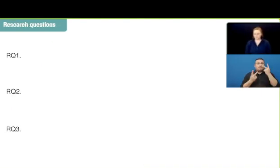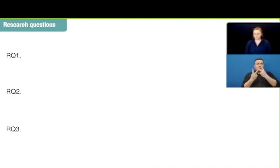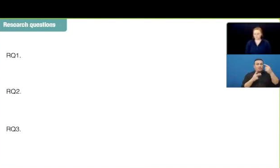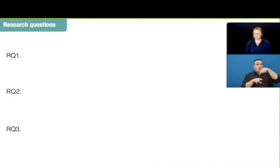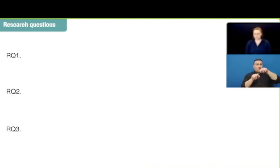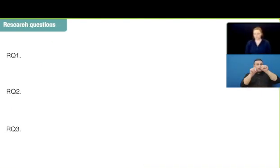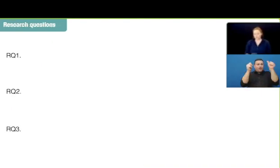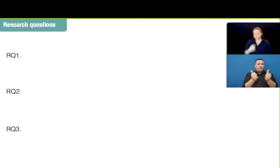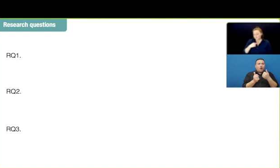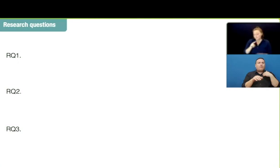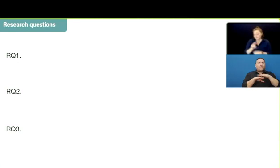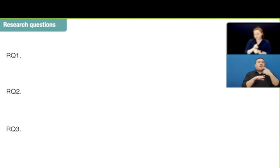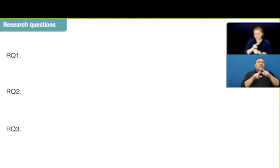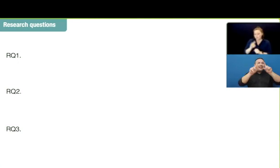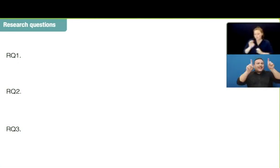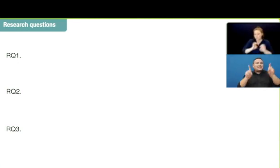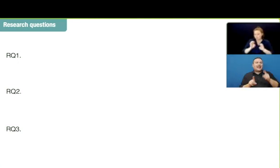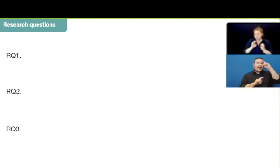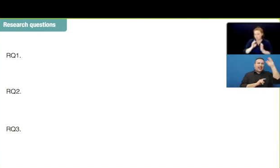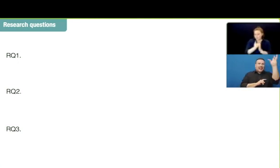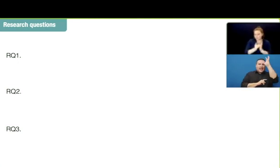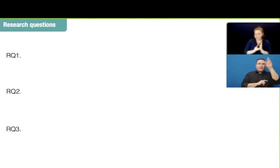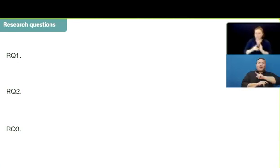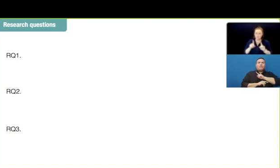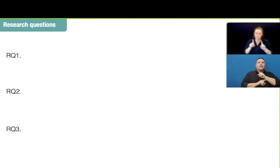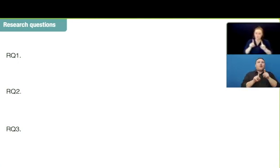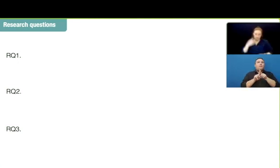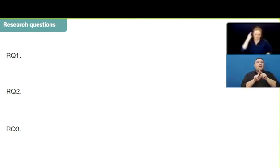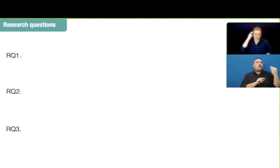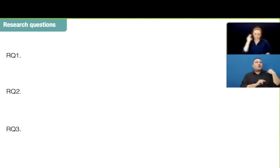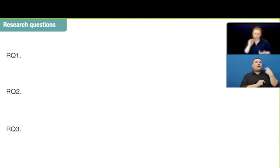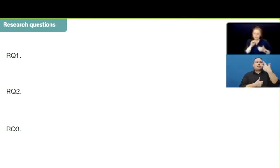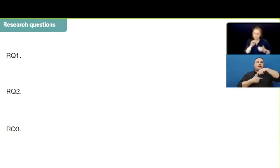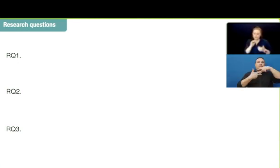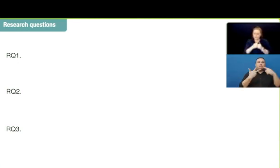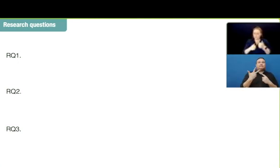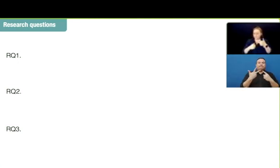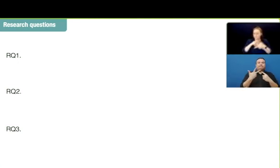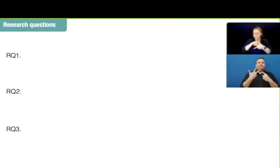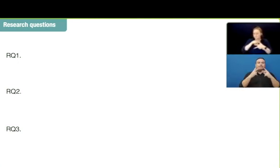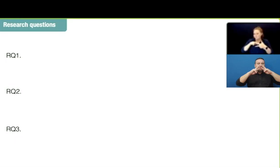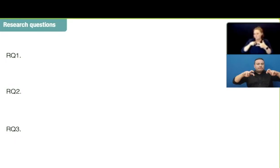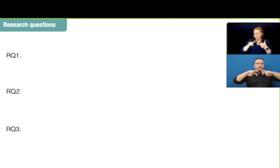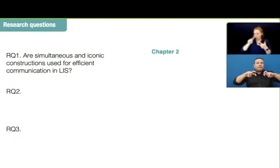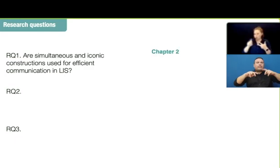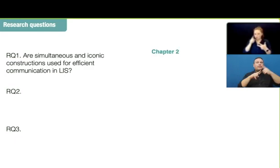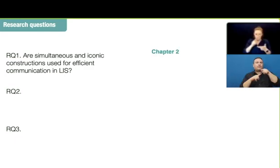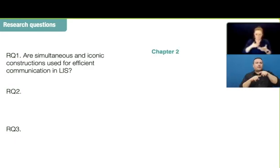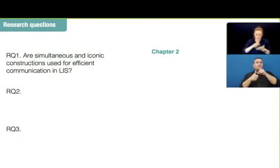I used this experimental design to test my hypothesis by answering 3 research questions I investigated in my